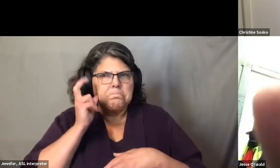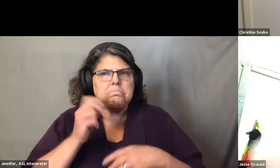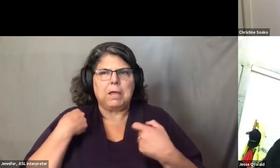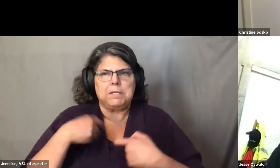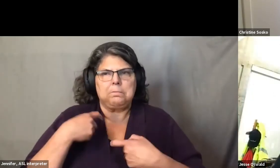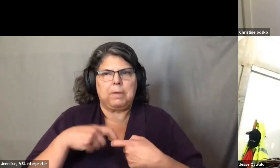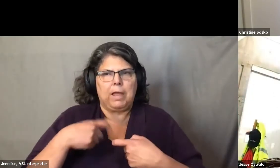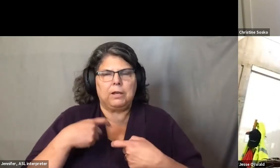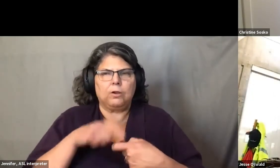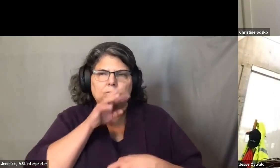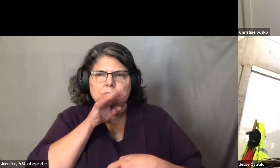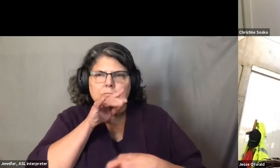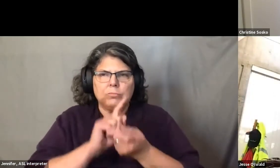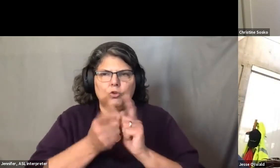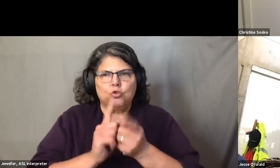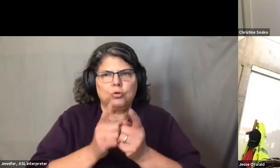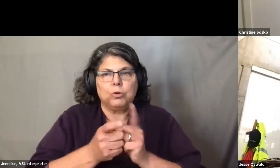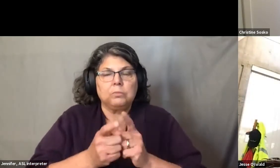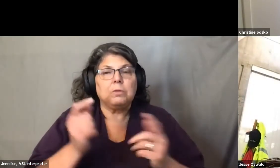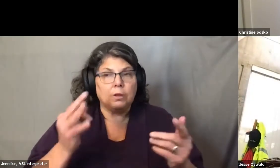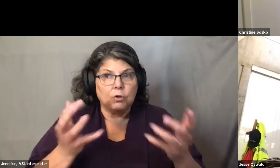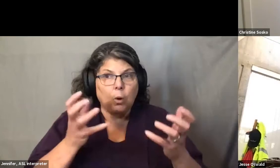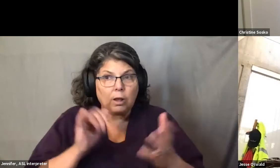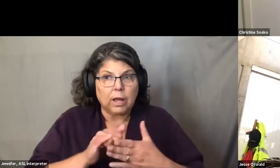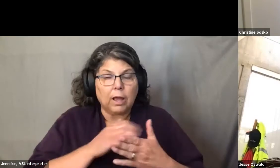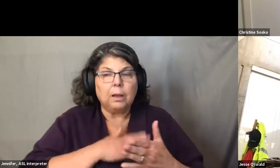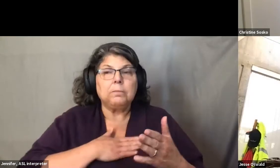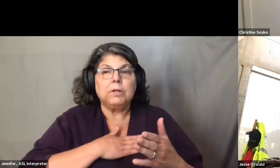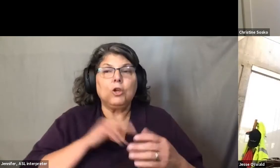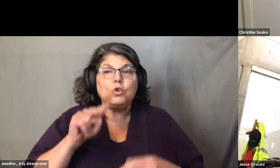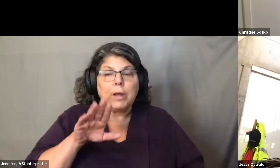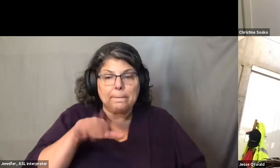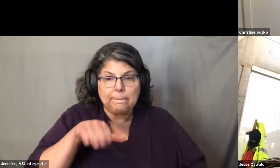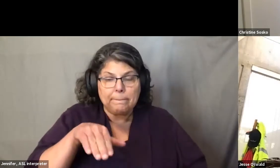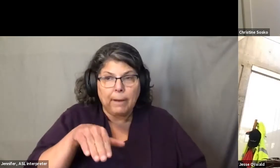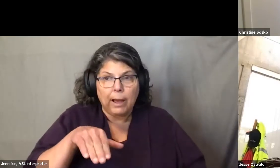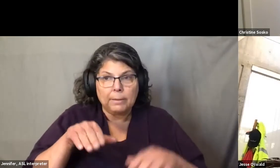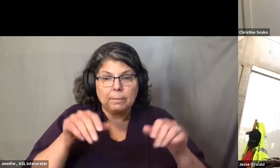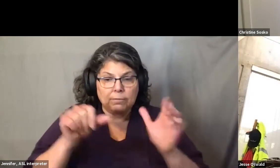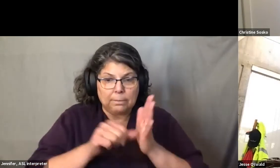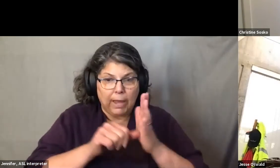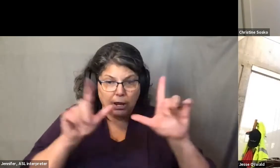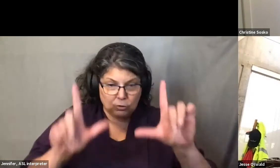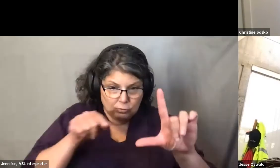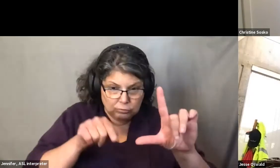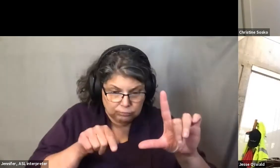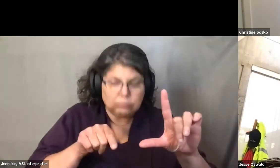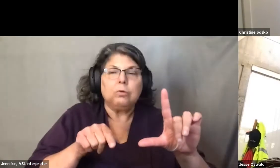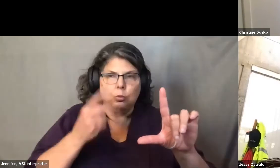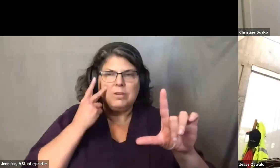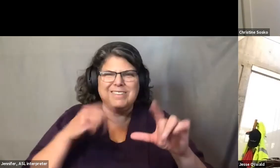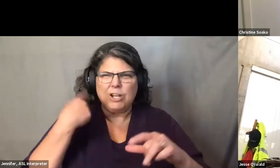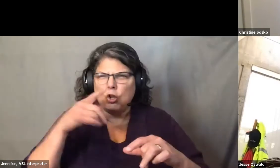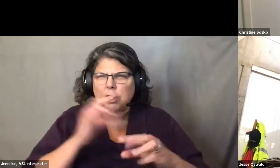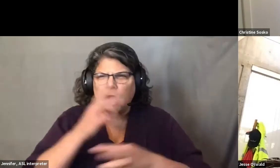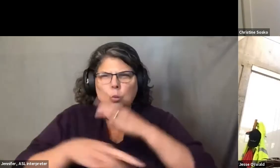you're looking for the Spanish interpretation, if you'd please go to the globe at the bottom of the page, and that will direct